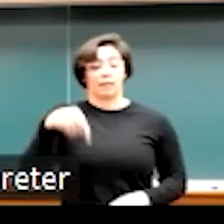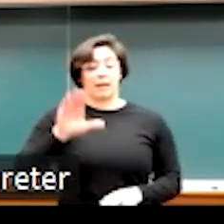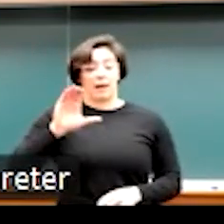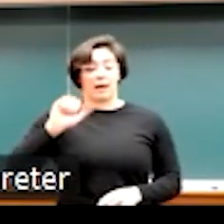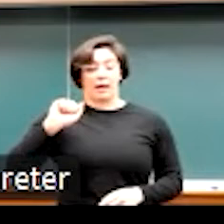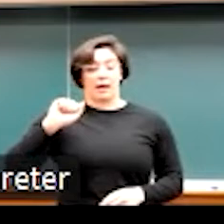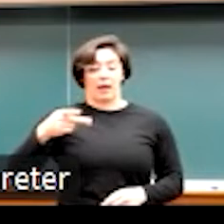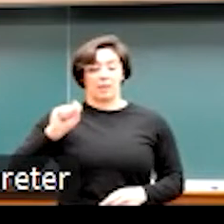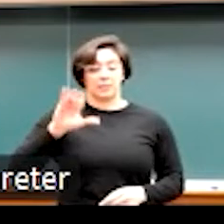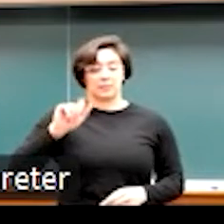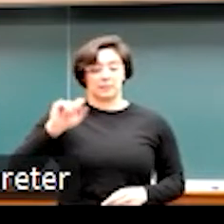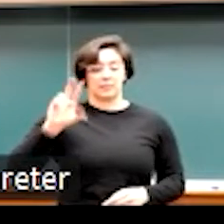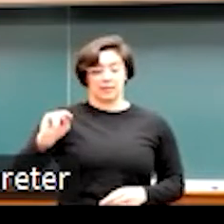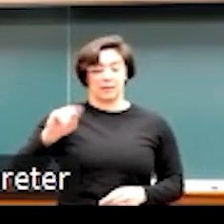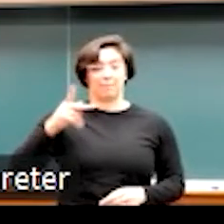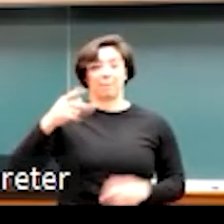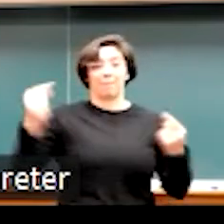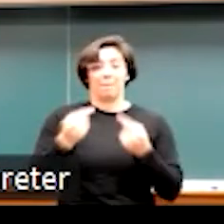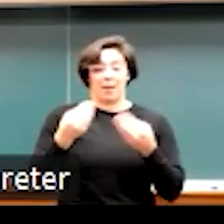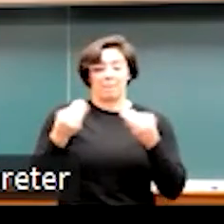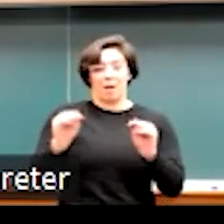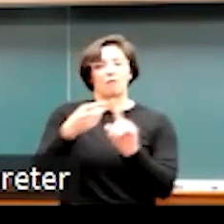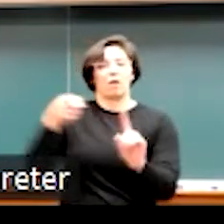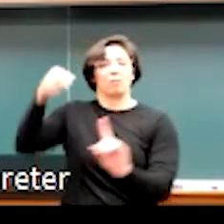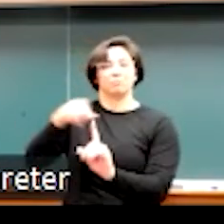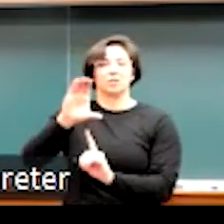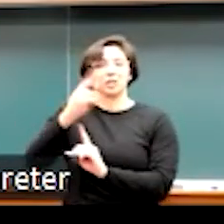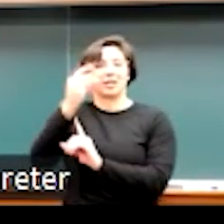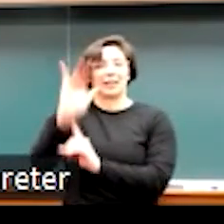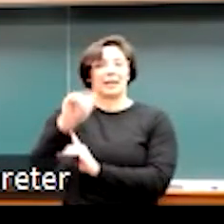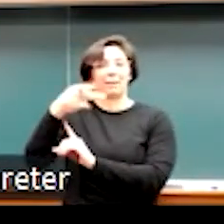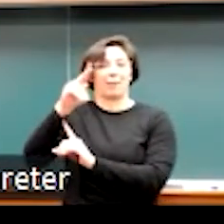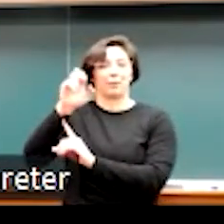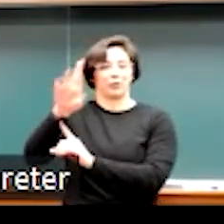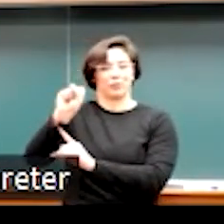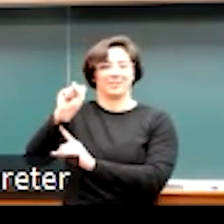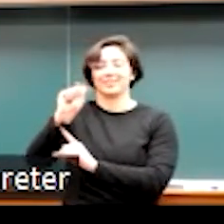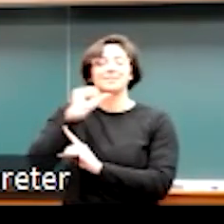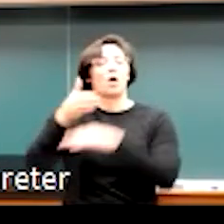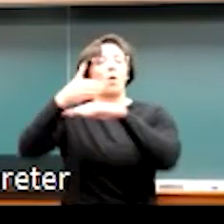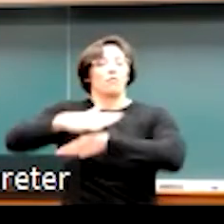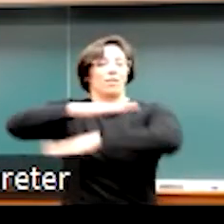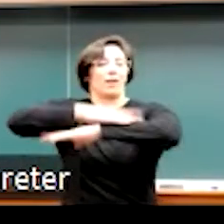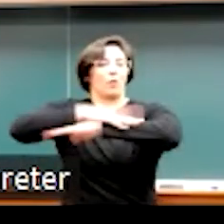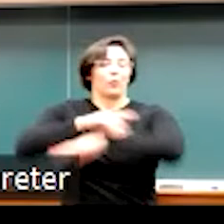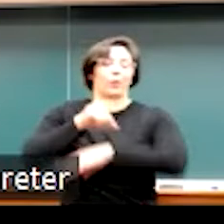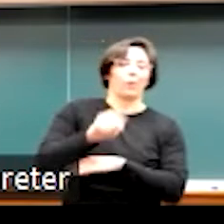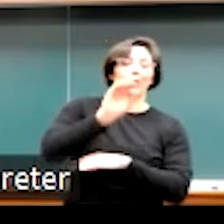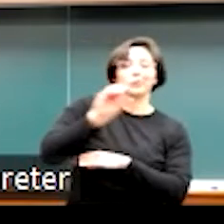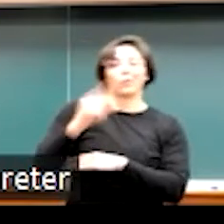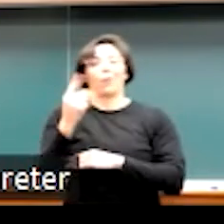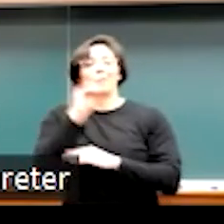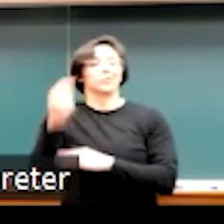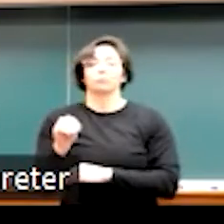model. Capsaicin is derived from chili peppers, but it's not the capsaicin that you're getting over the counter at